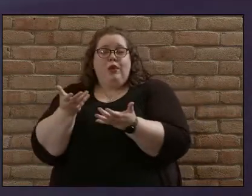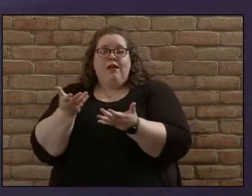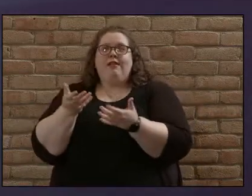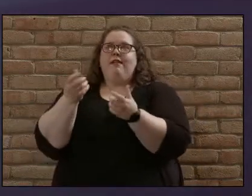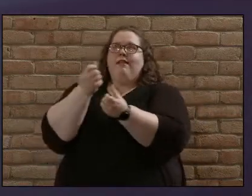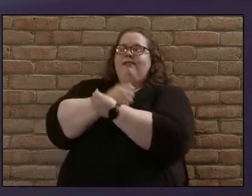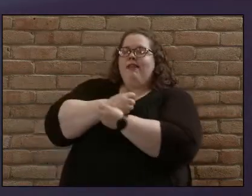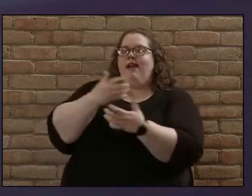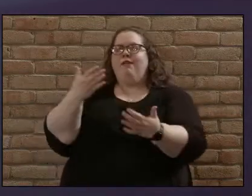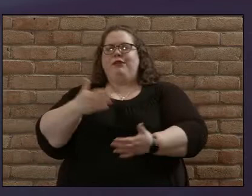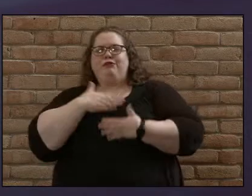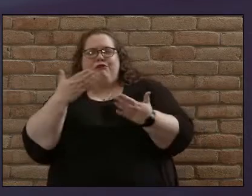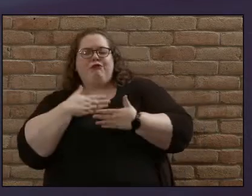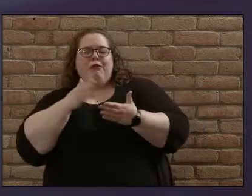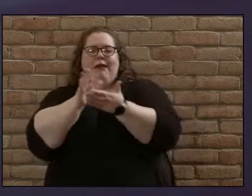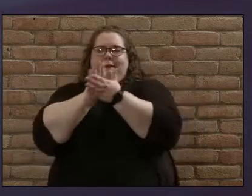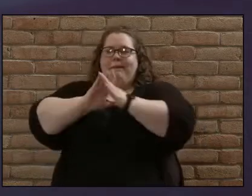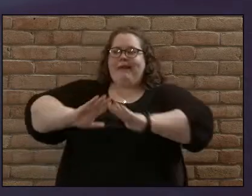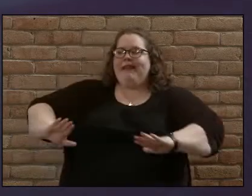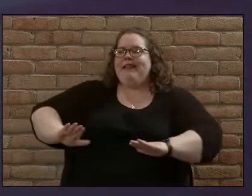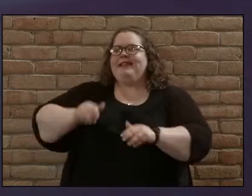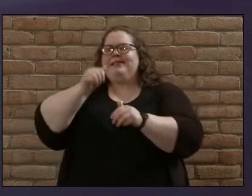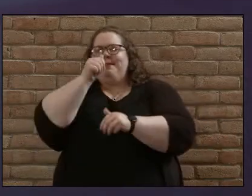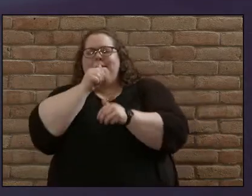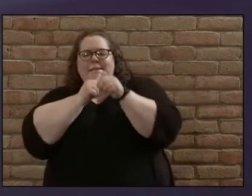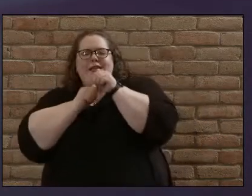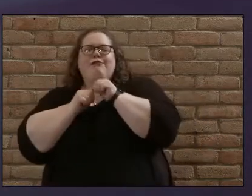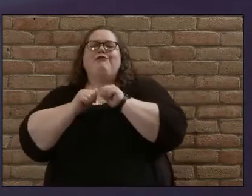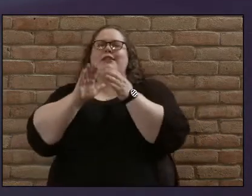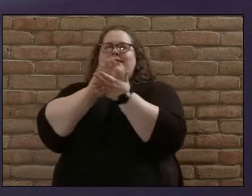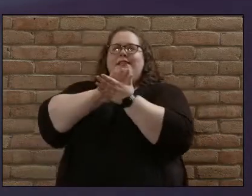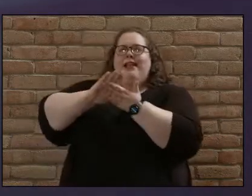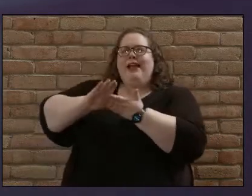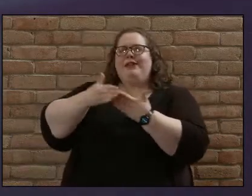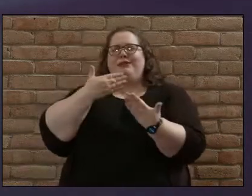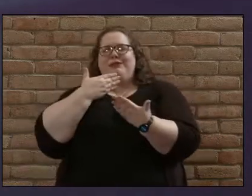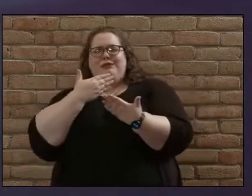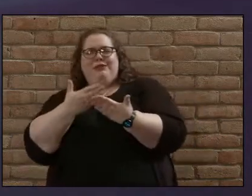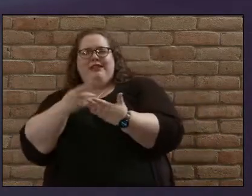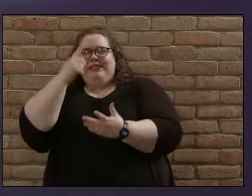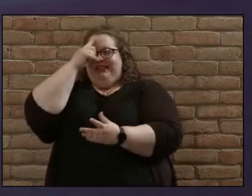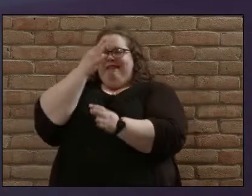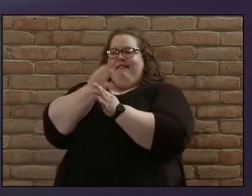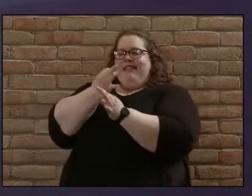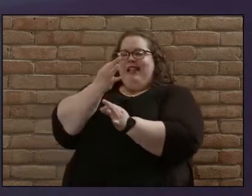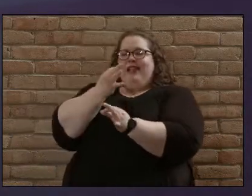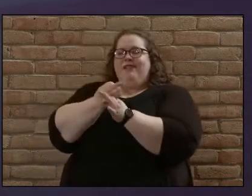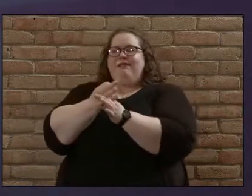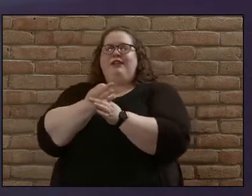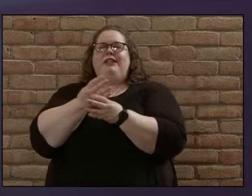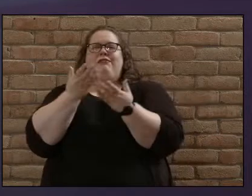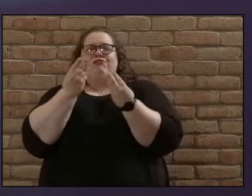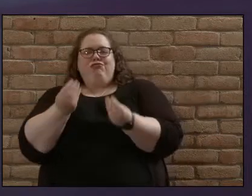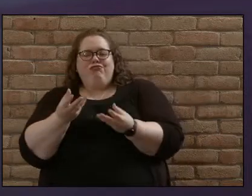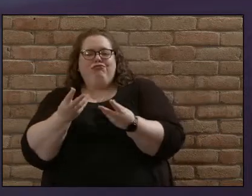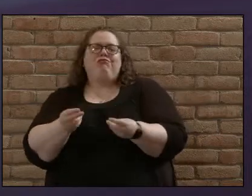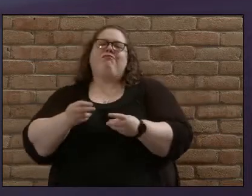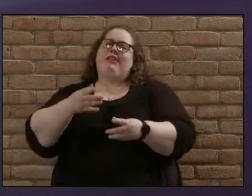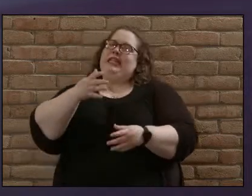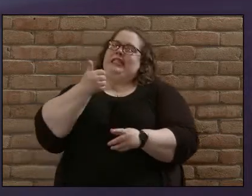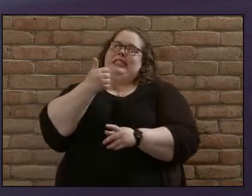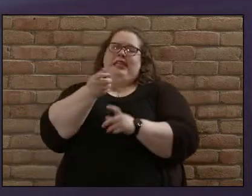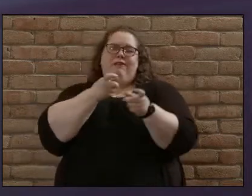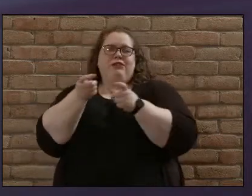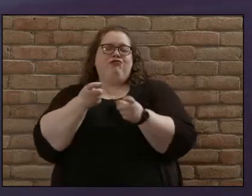peace, patience, kindness, goodness, faithfulness, gentleness, and self-control. And there is no